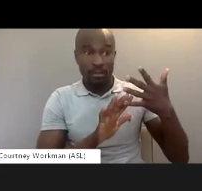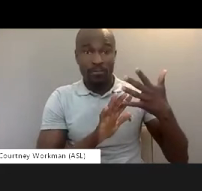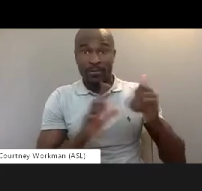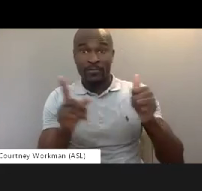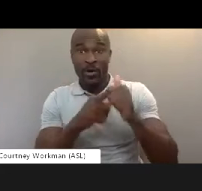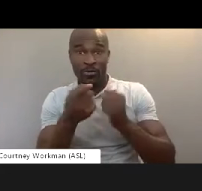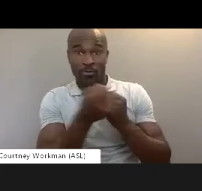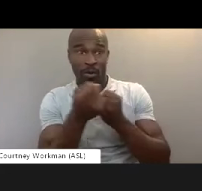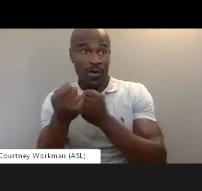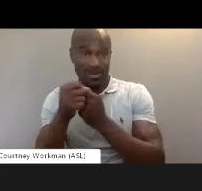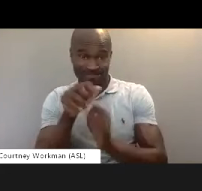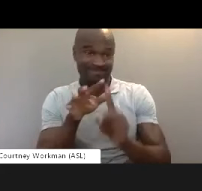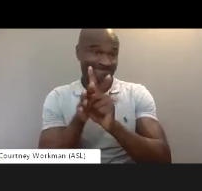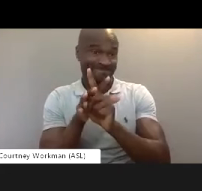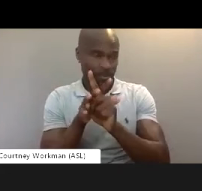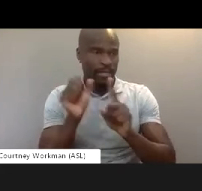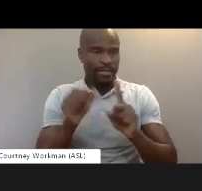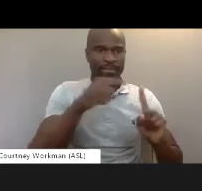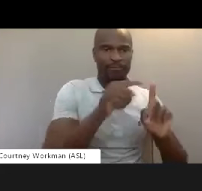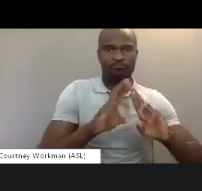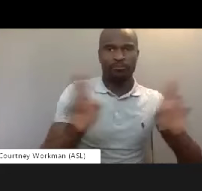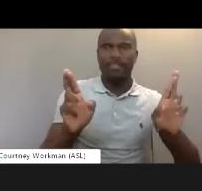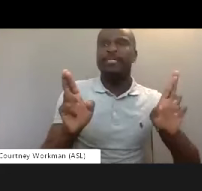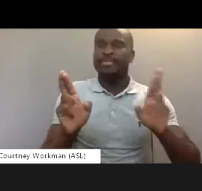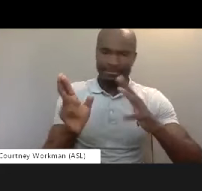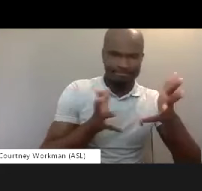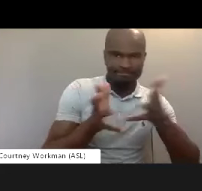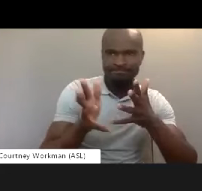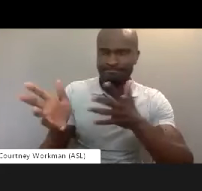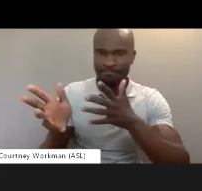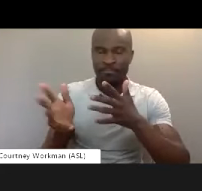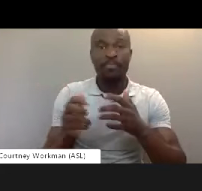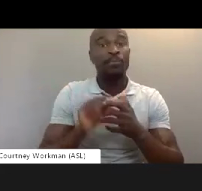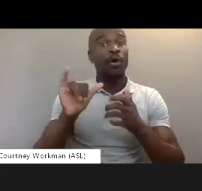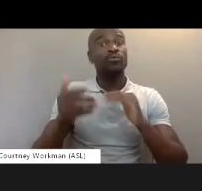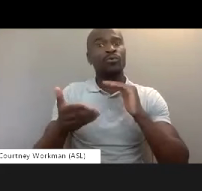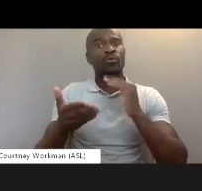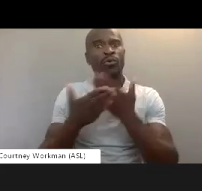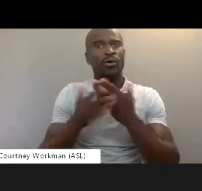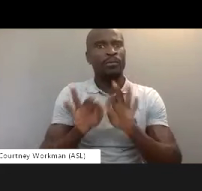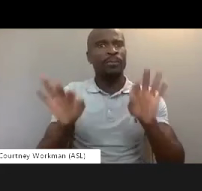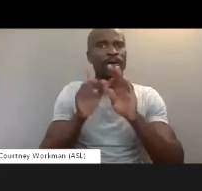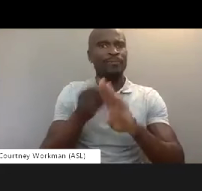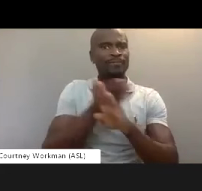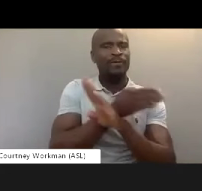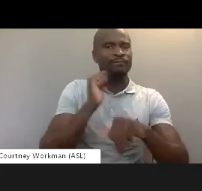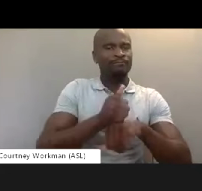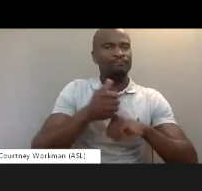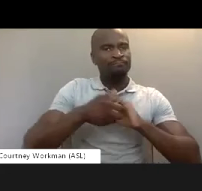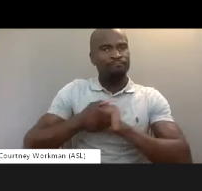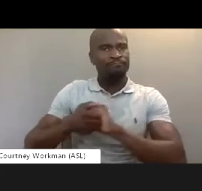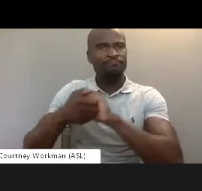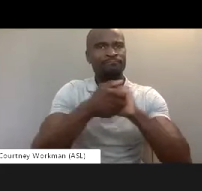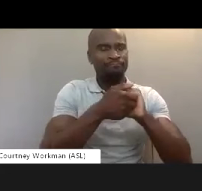then most critical is having partnerships with entities like the National Mass Violence Center, where we can continue